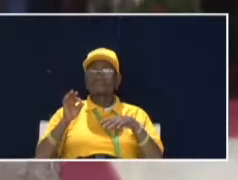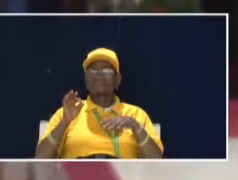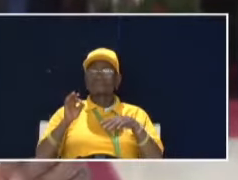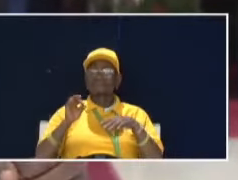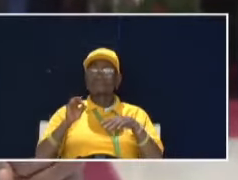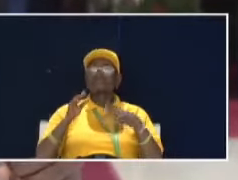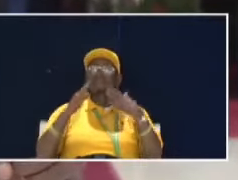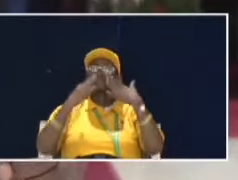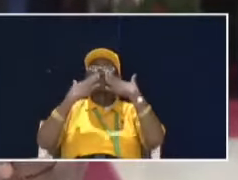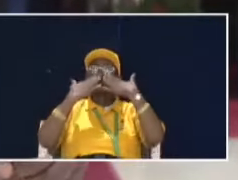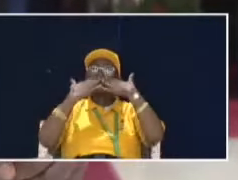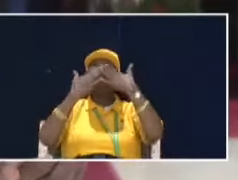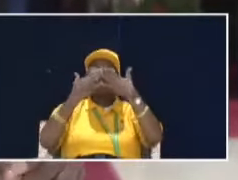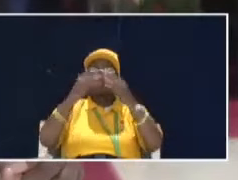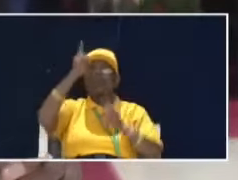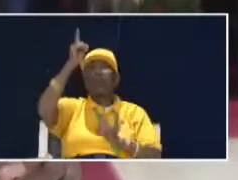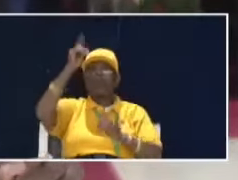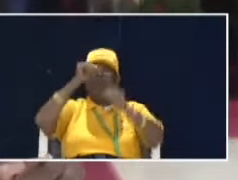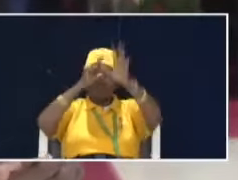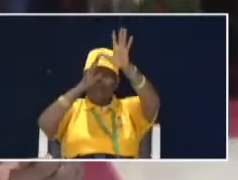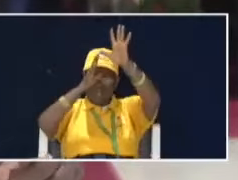thank you, Father.